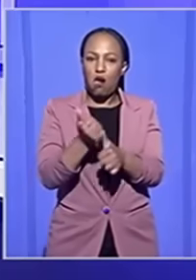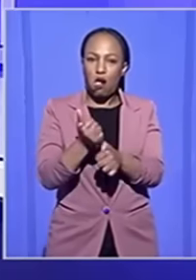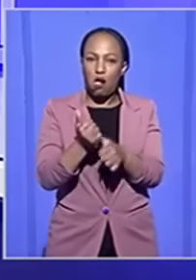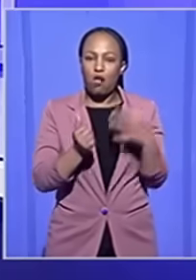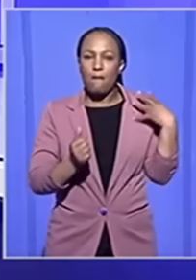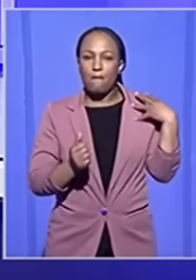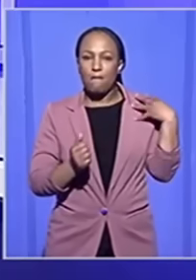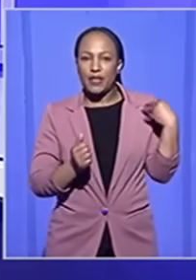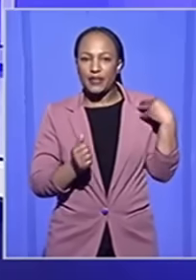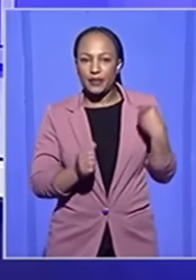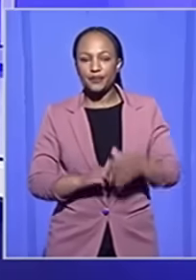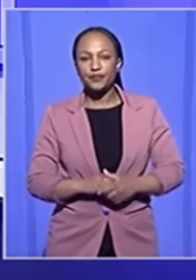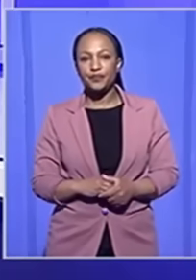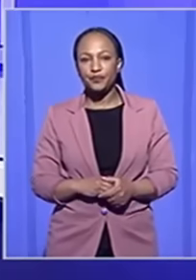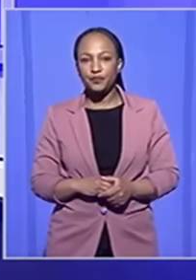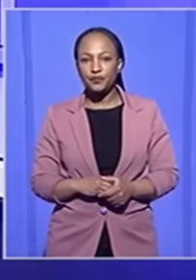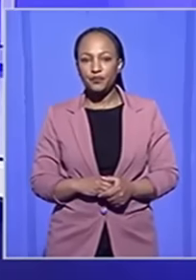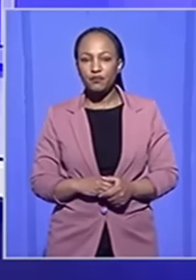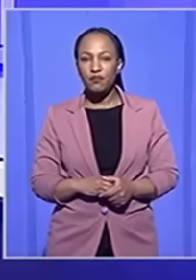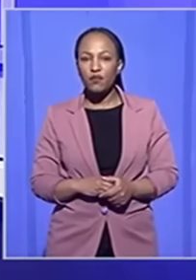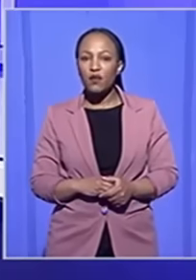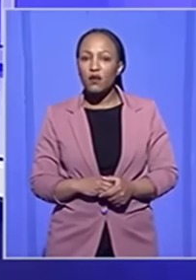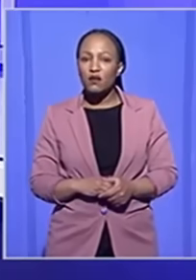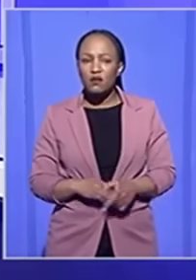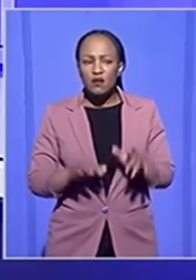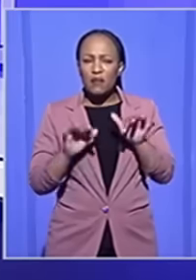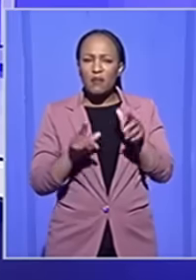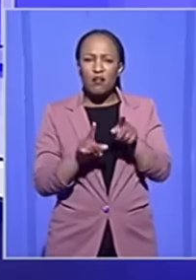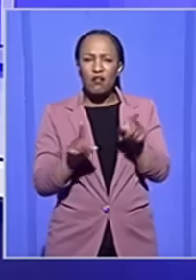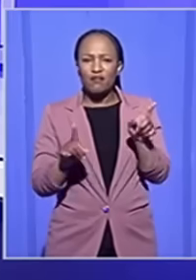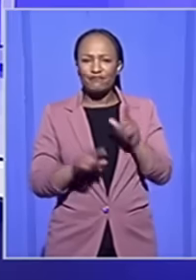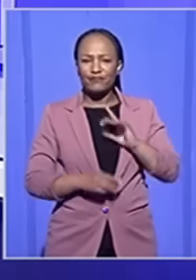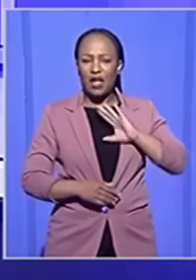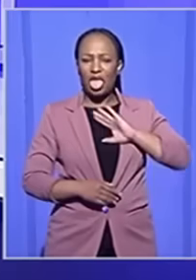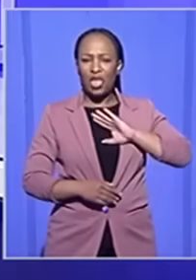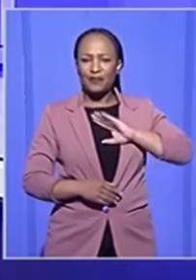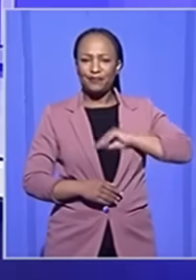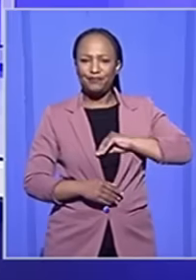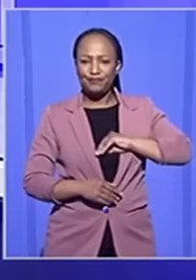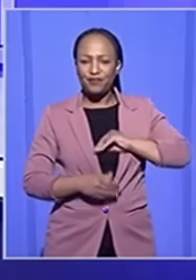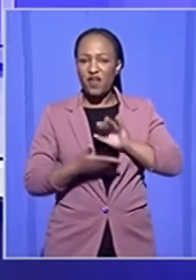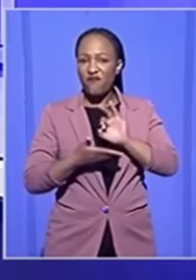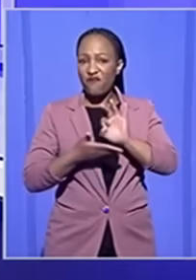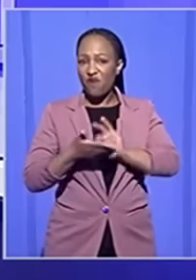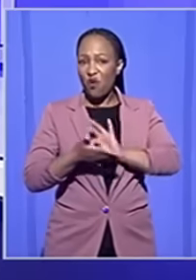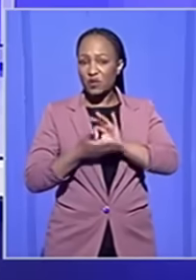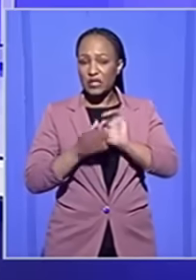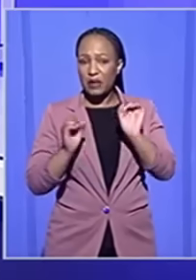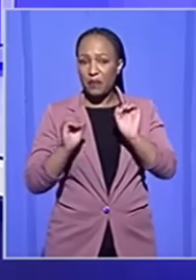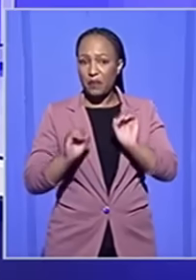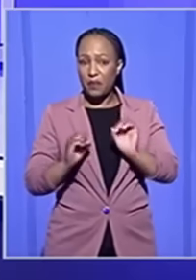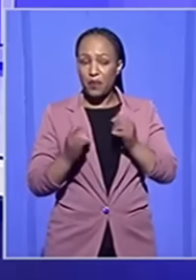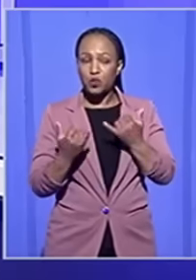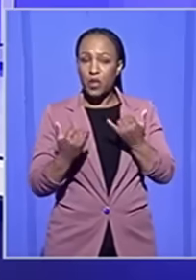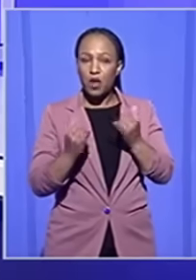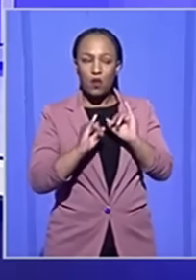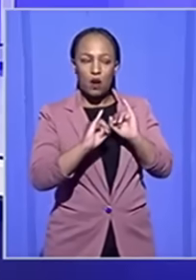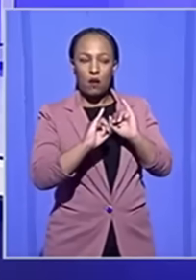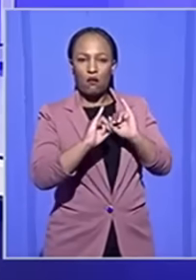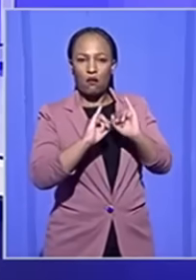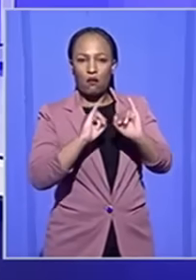Go tlhoka kgatlhego ga batlhophi go tlhageletse kwa setlhoeng gompieno jaaka go tsweletse dipotsolotso tsa diphatlatiro